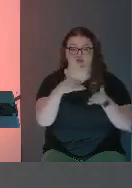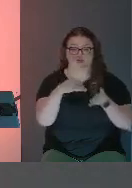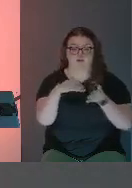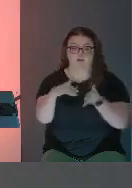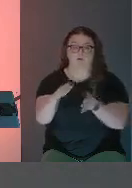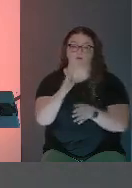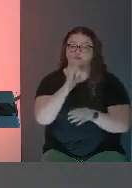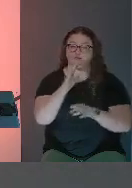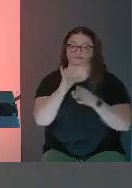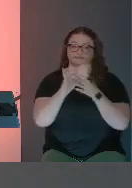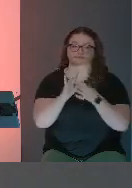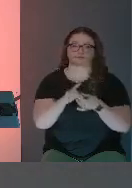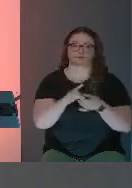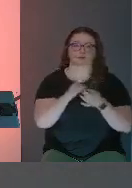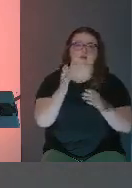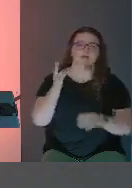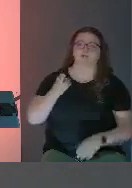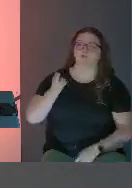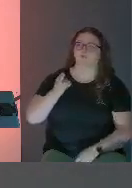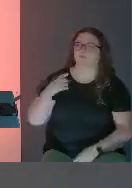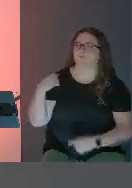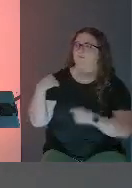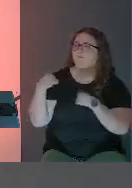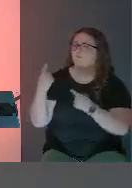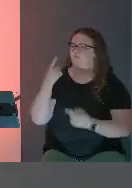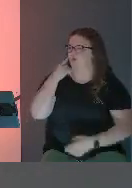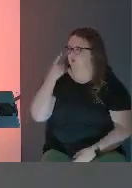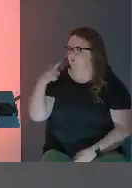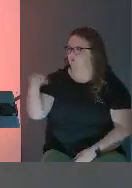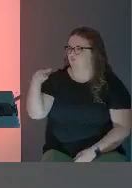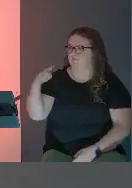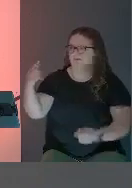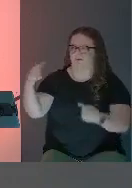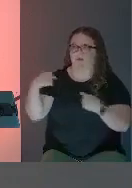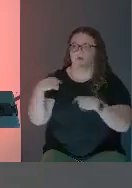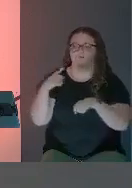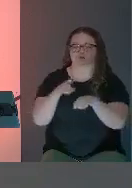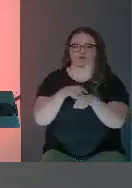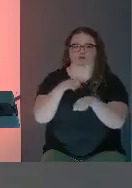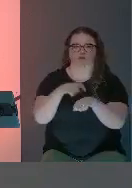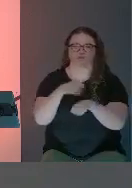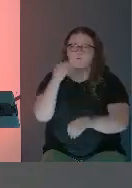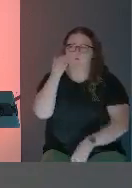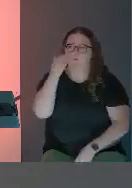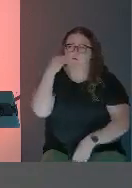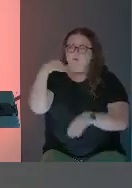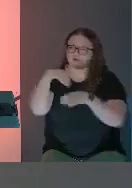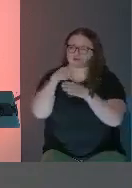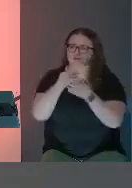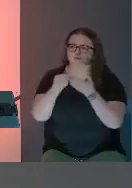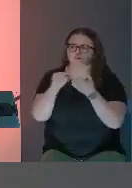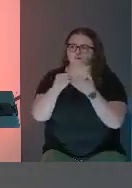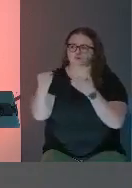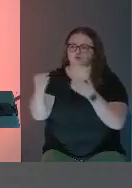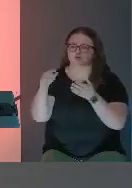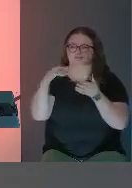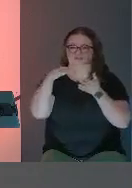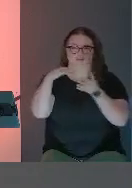And you, those of you that have been in this church for a while, we know that in the scriptures, or when we study the scriptures, we